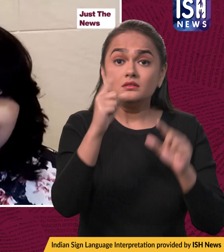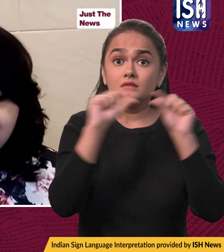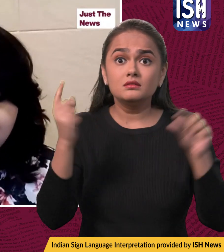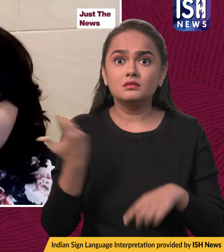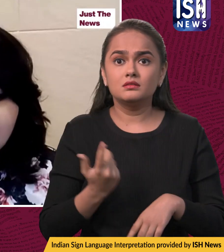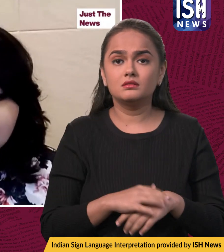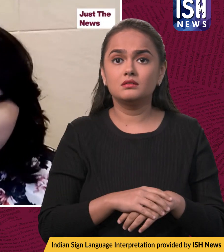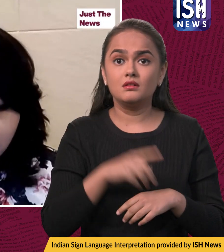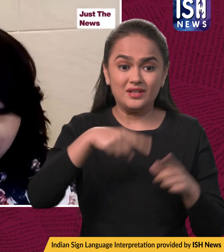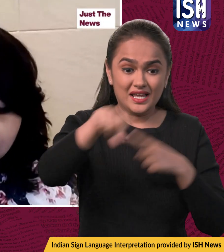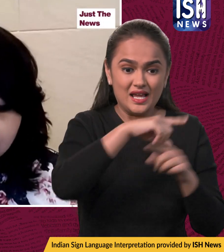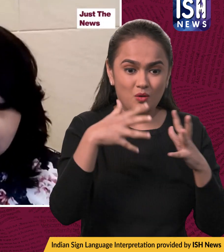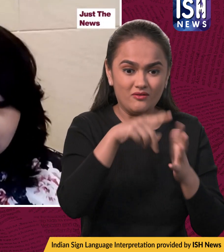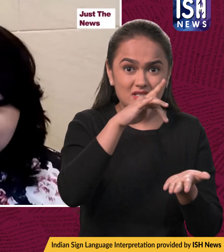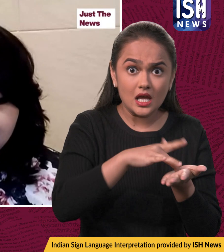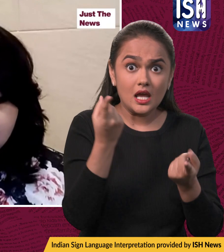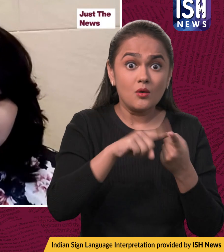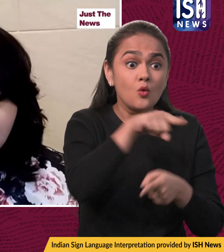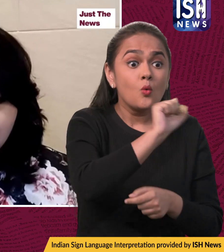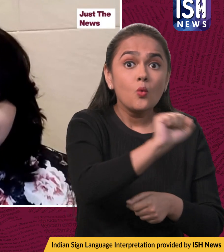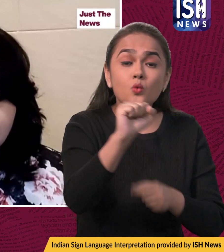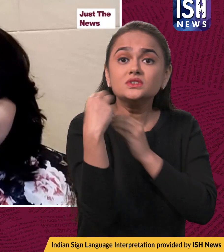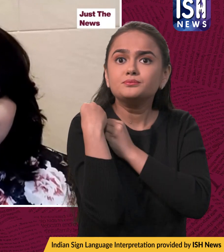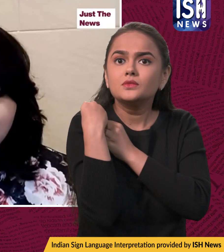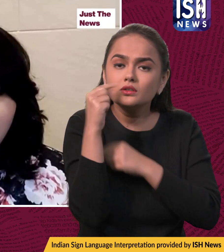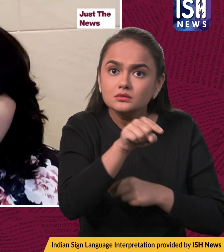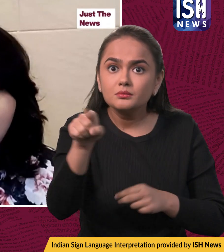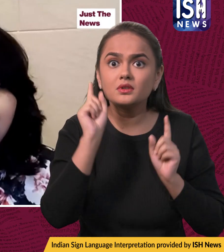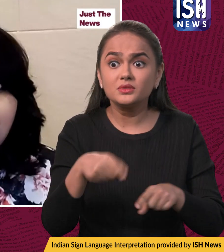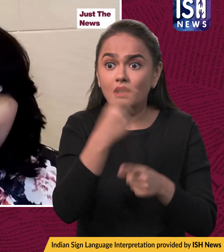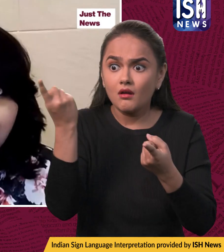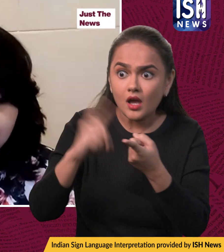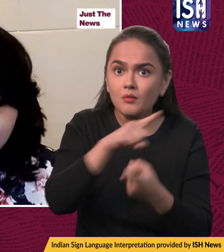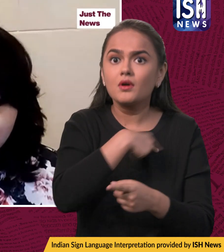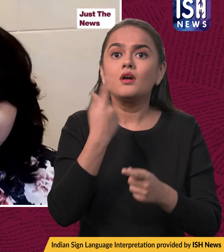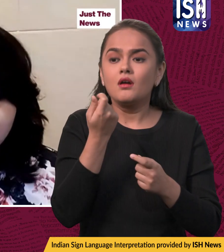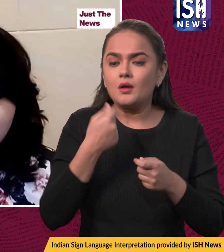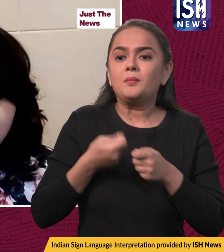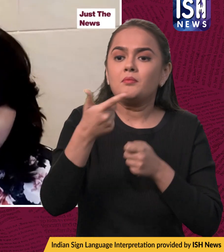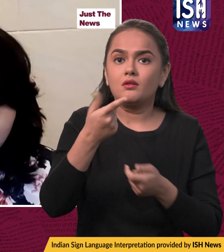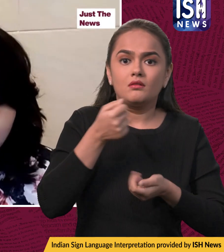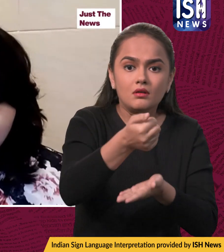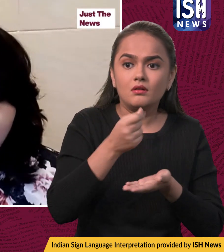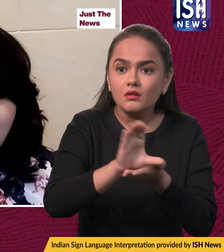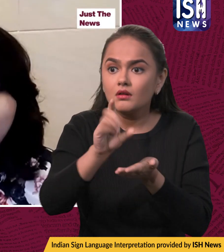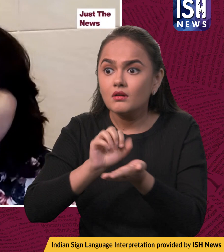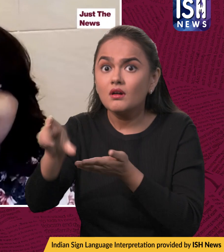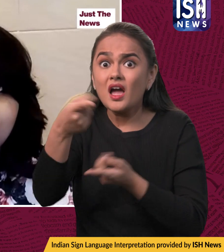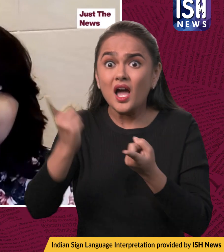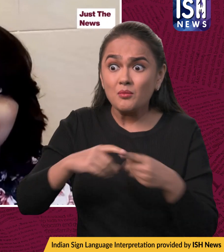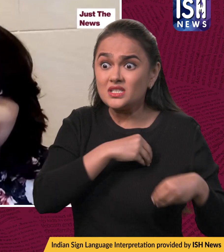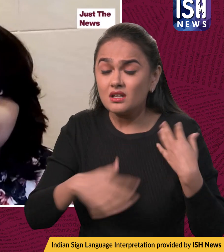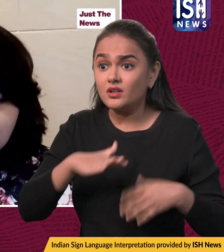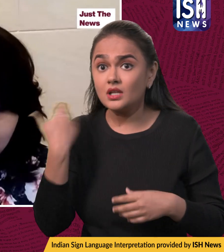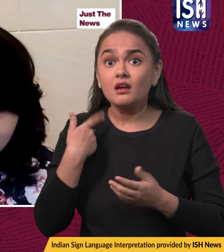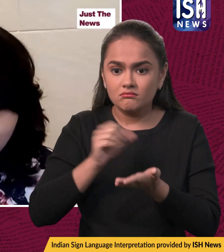and I quote, as a welfare state, if it is their duty to pay compensation to people who have